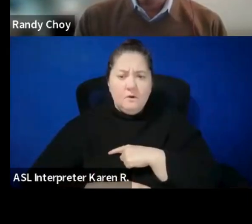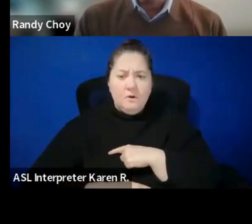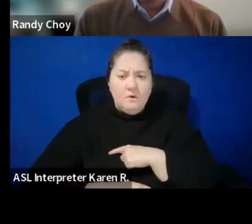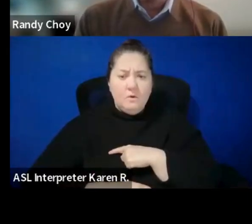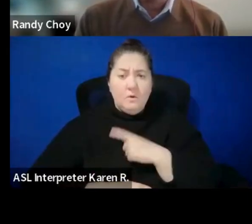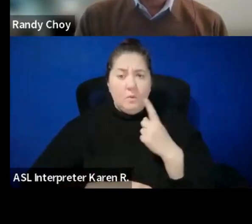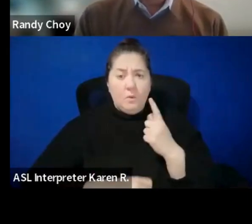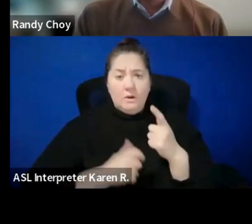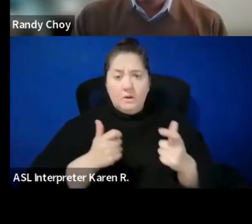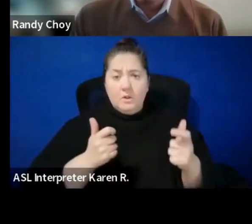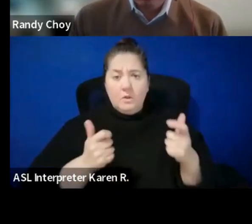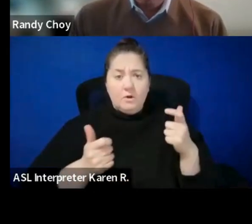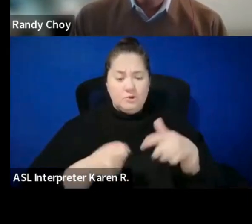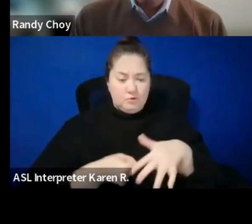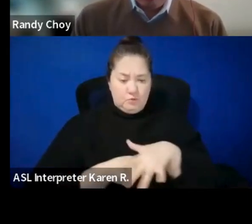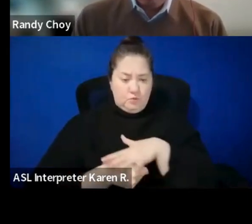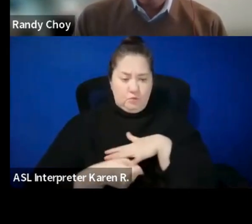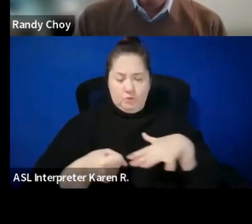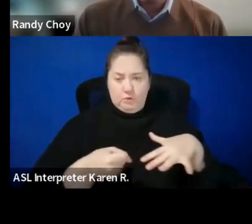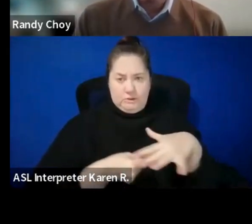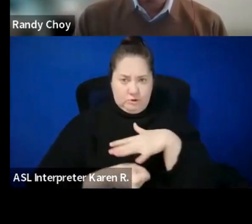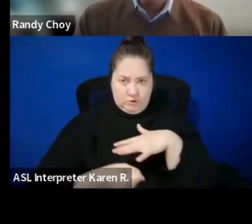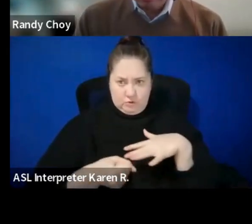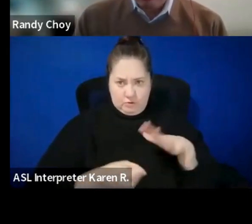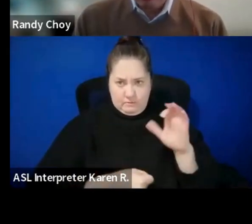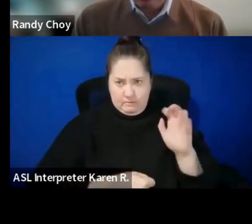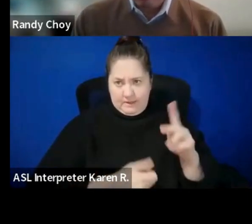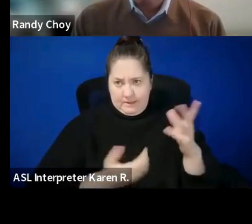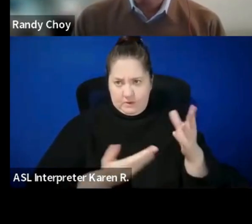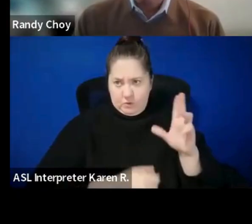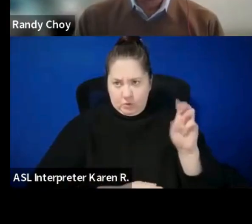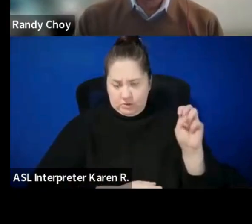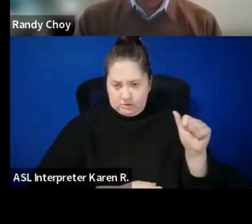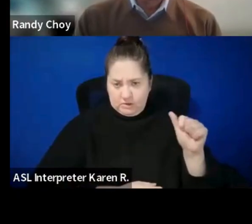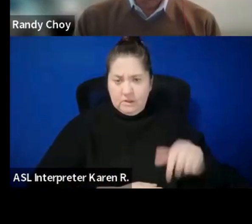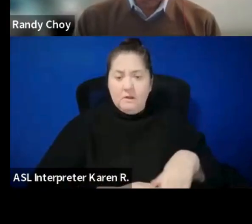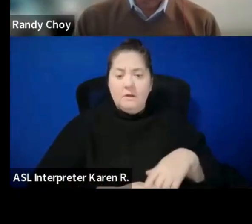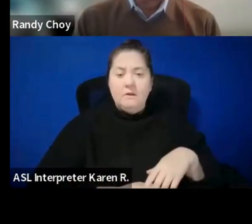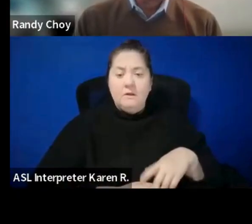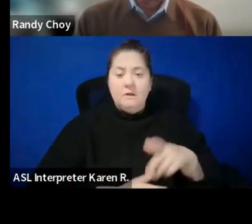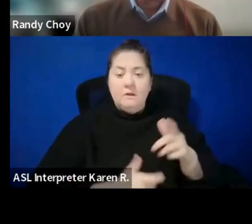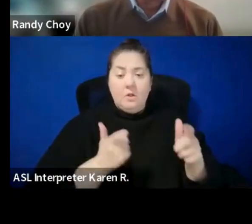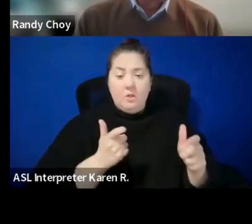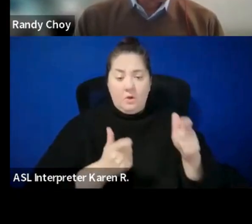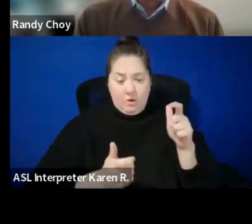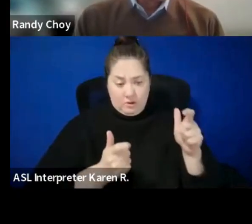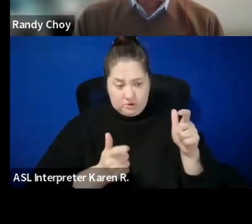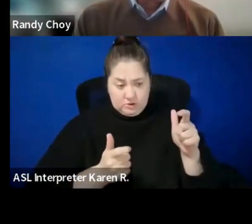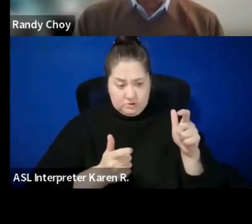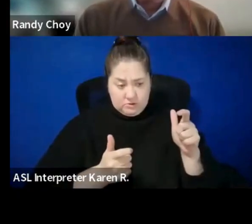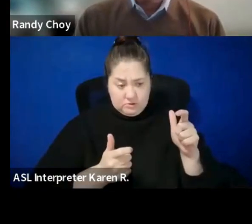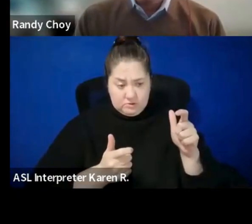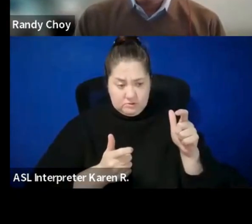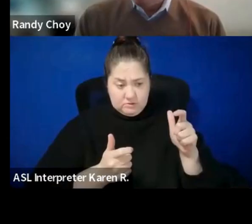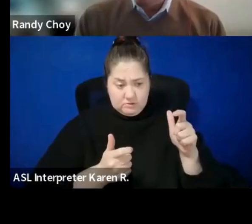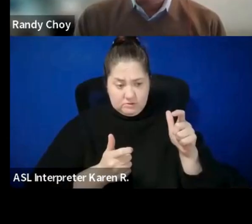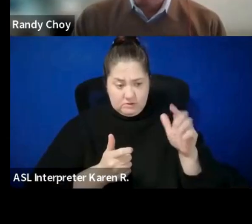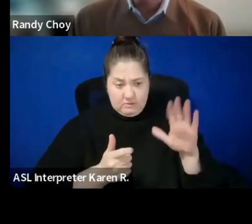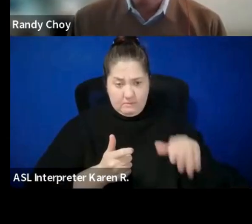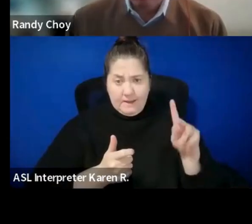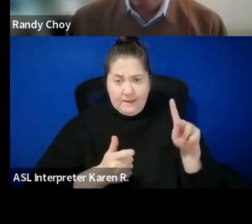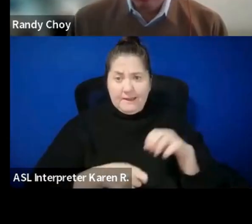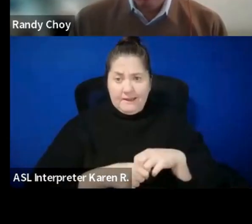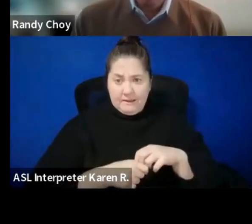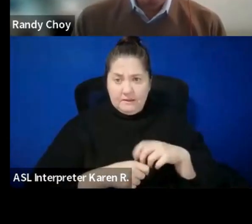of the largest regional banks in the United States. Certainly the largest bank that's based